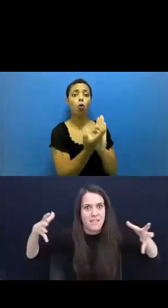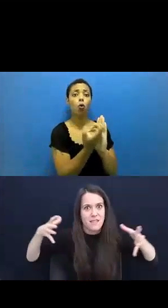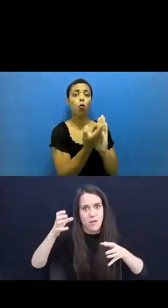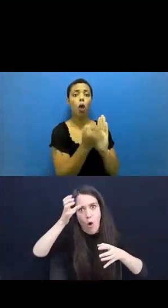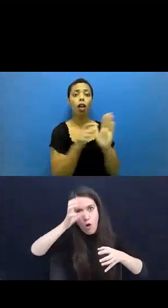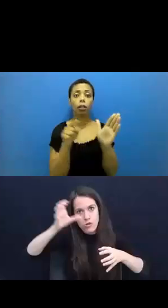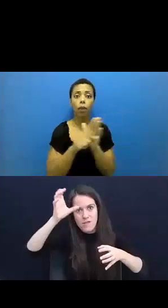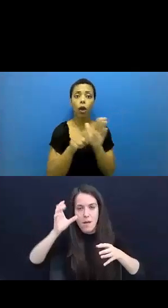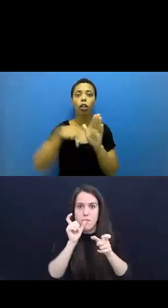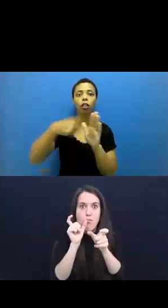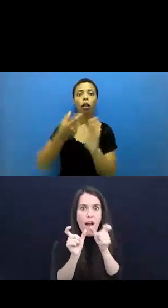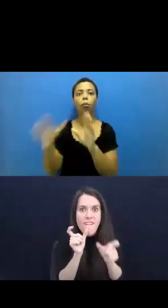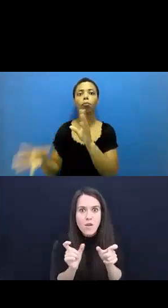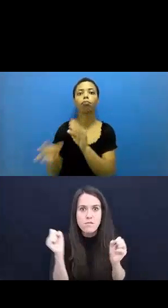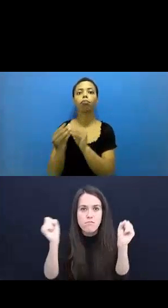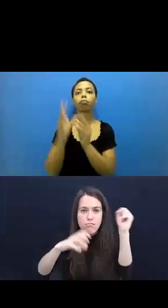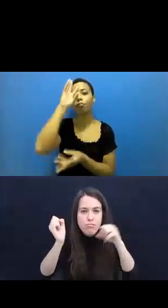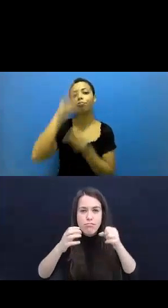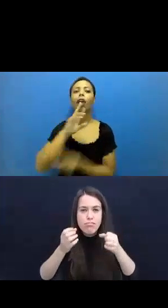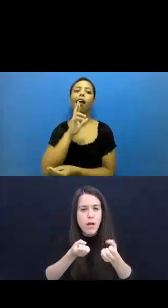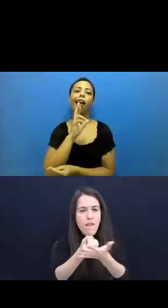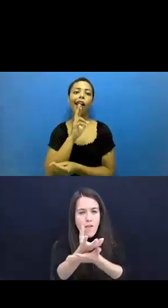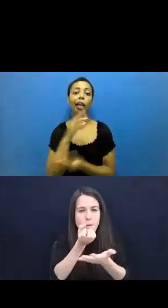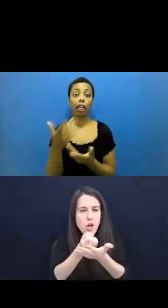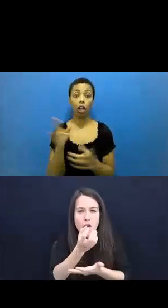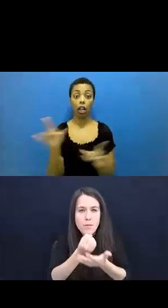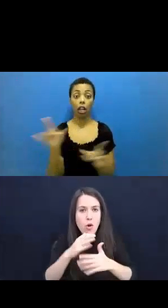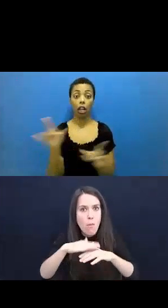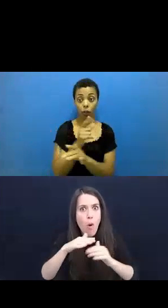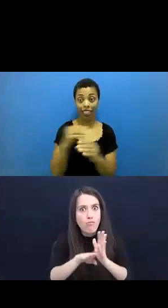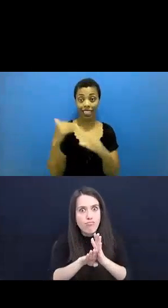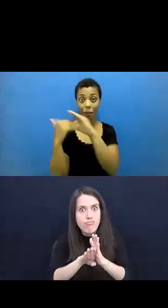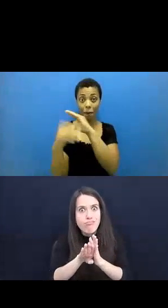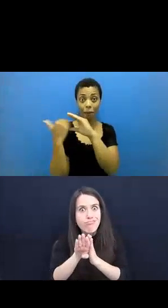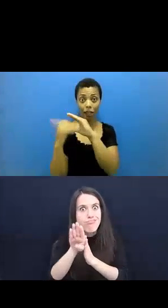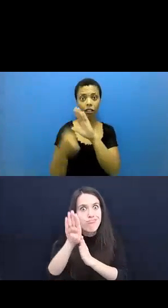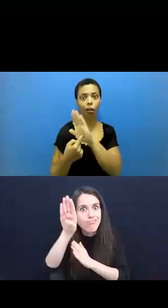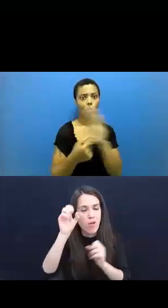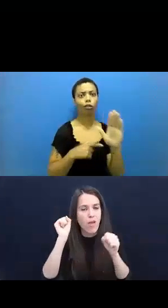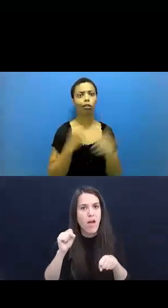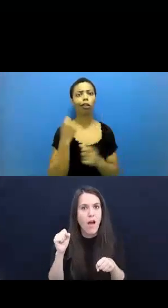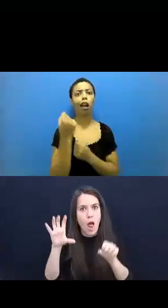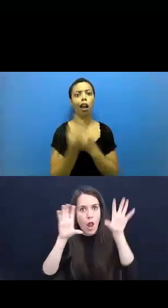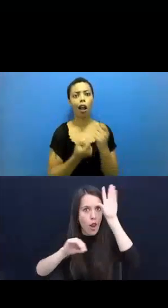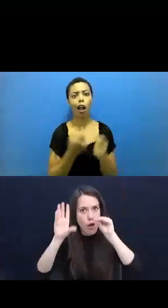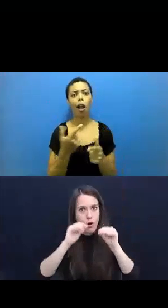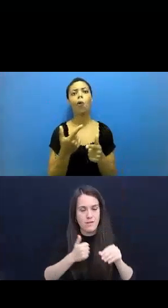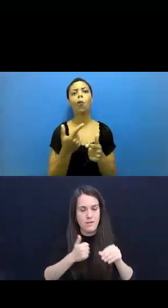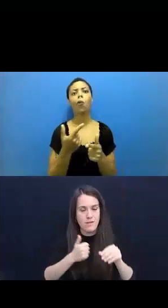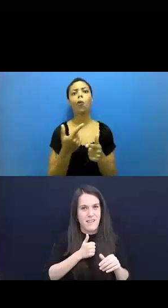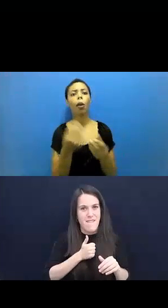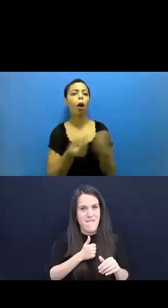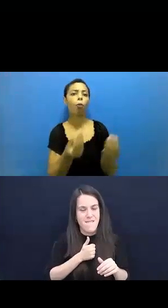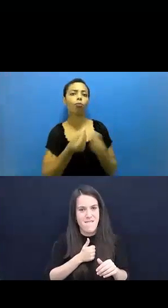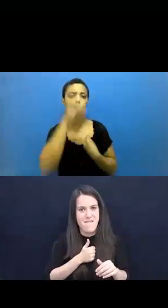Bigger vocabularies with more complex messages will present learning problems of their own, so the role of tutoring